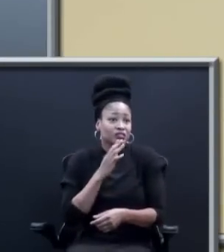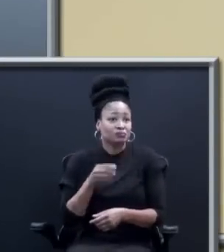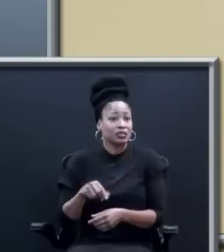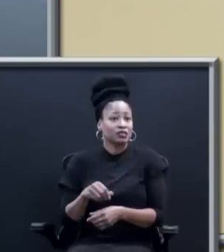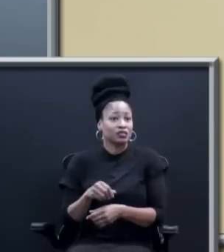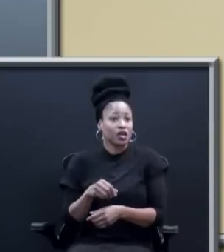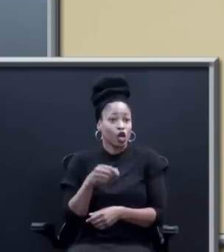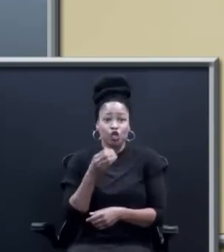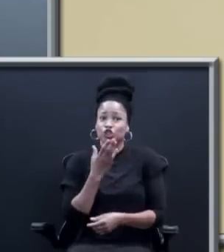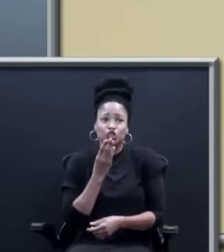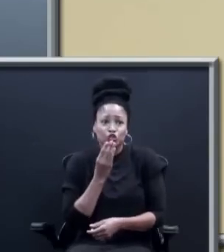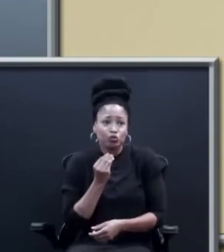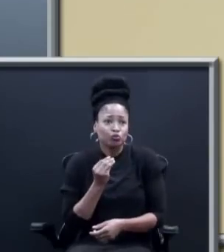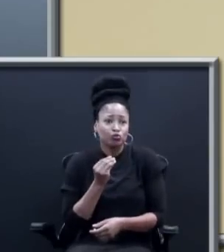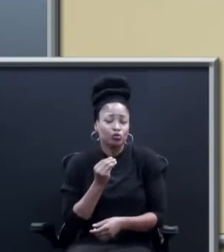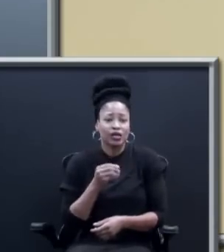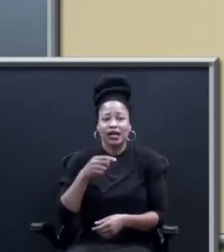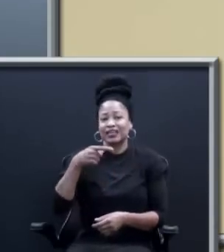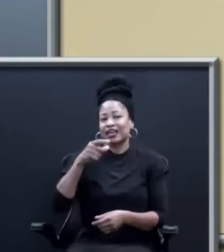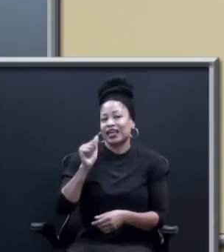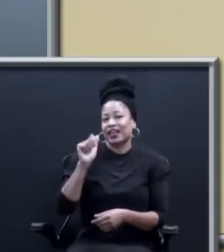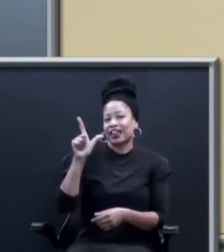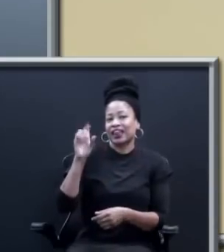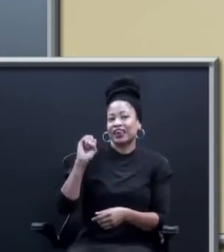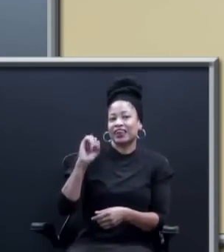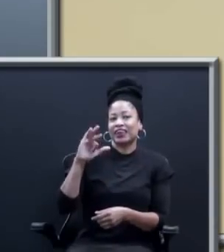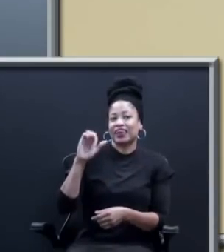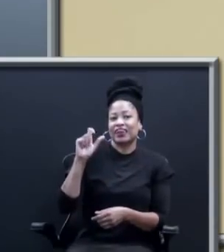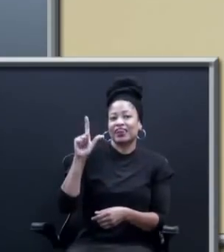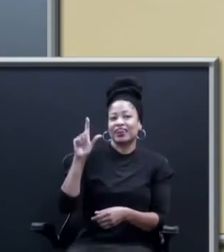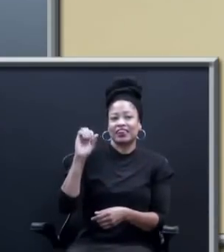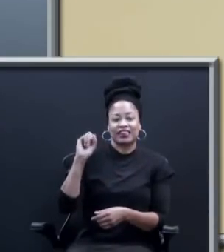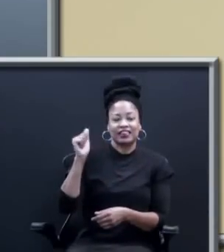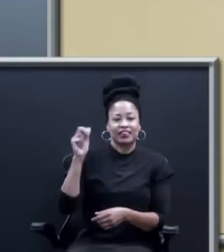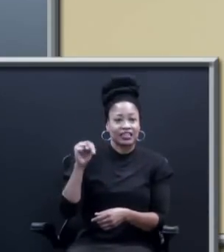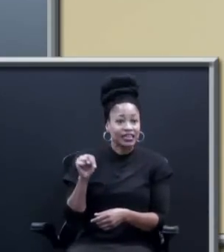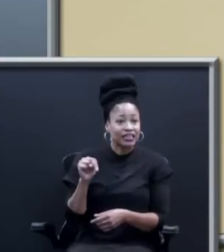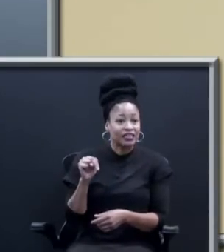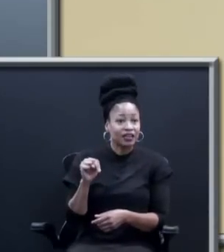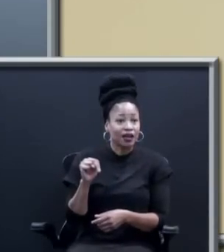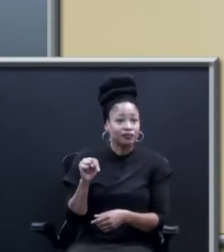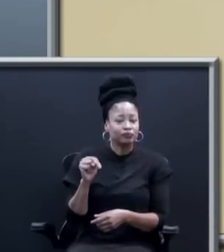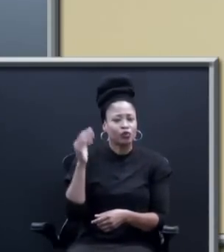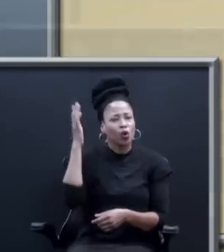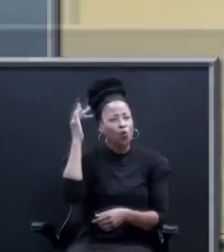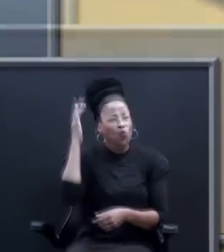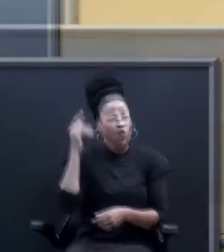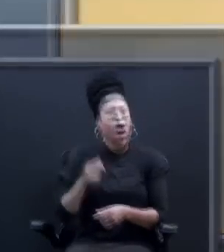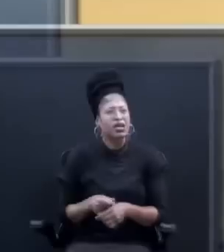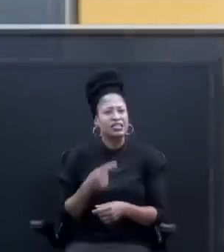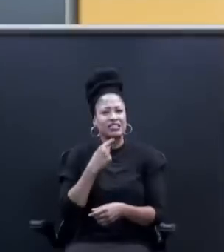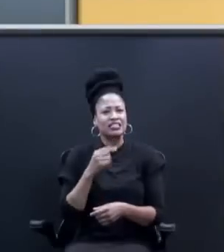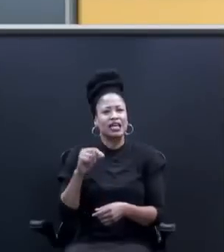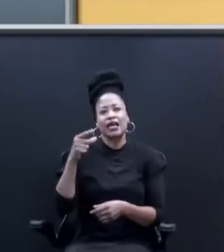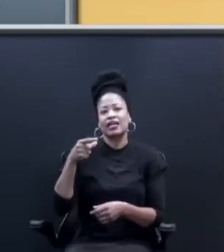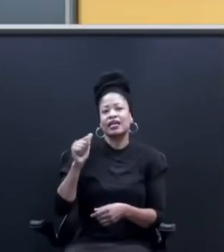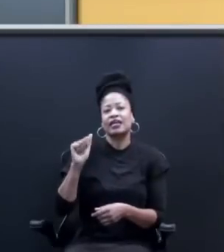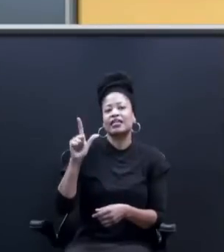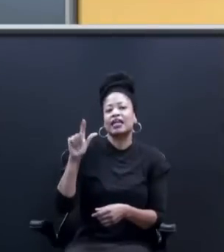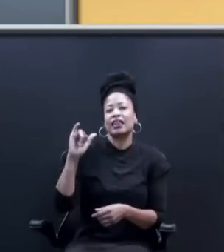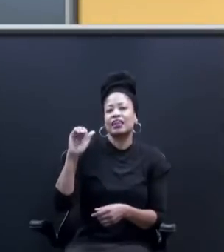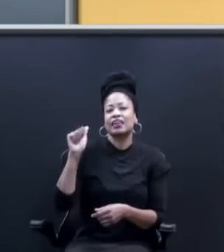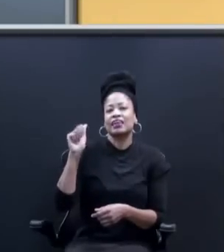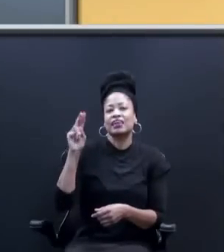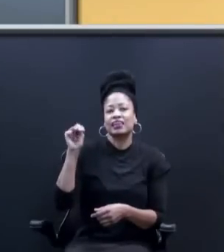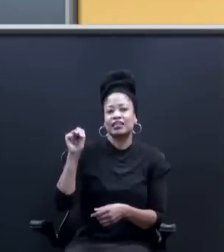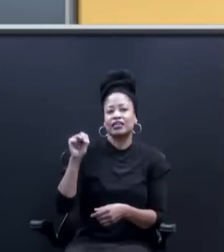Jews? Galileans. Are not all these which speak Israelites? Galileans. Why did they say Galileans? Because everybody there was a Jew or